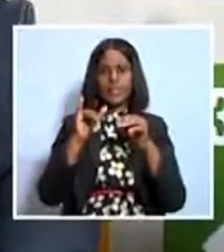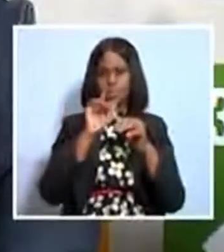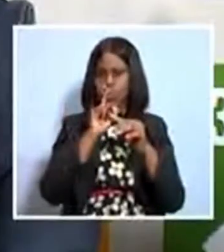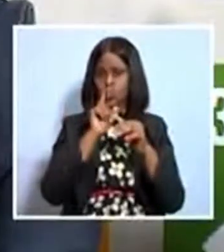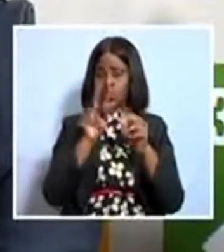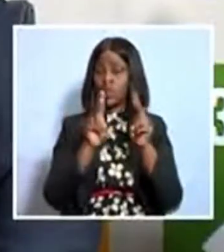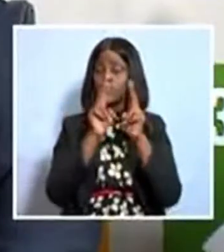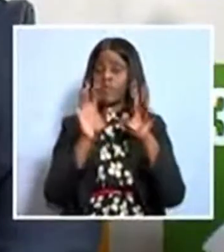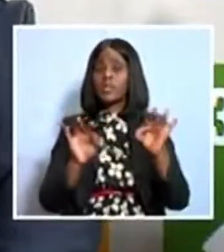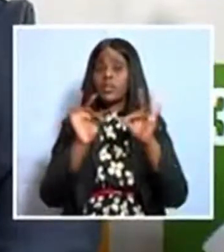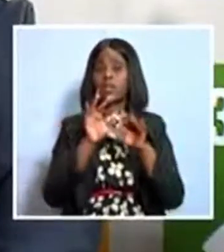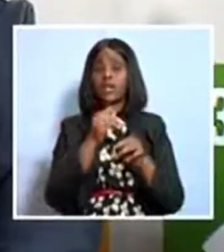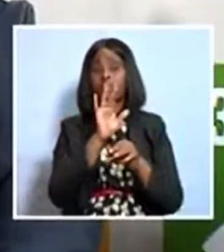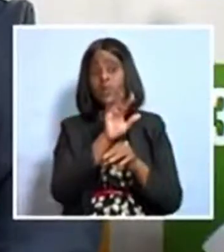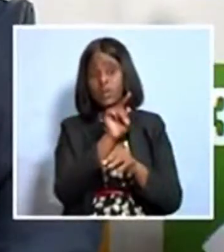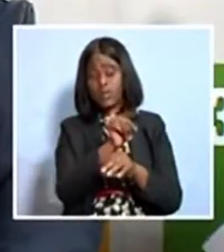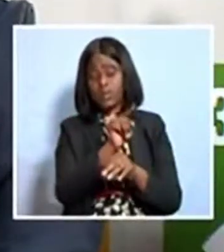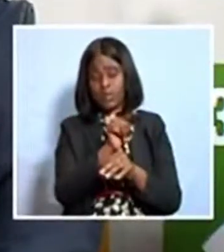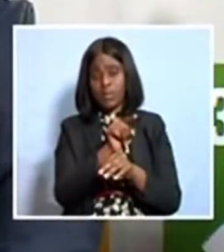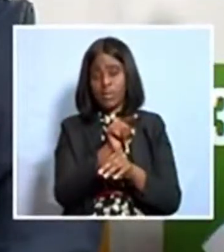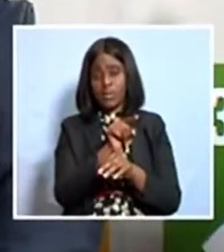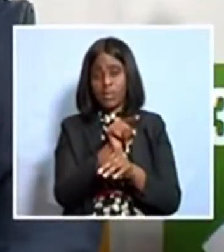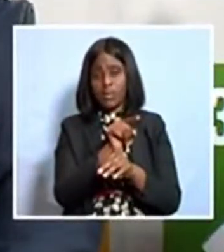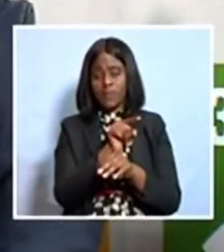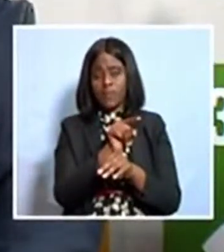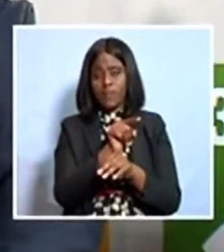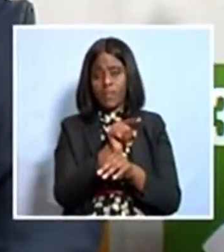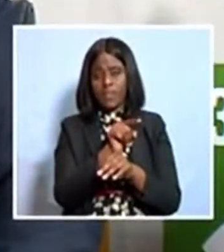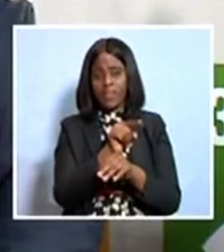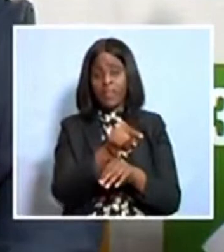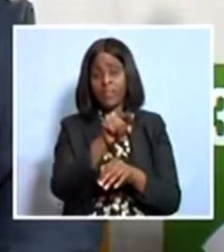is a very important factor of